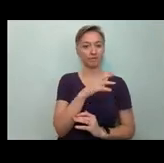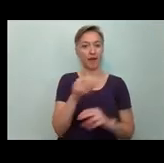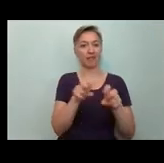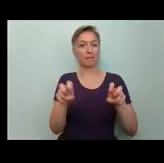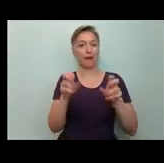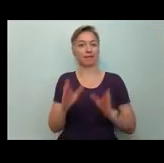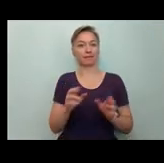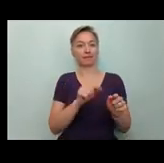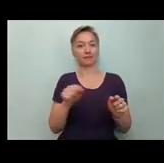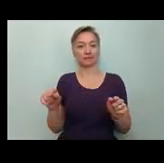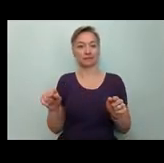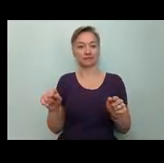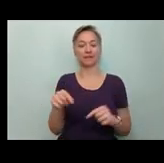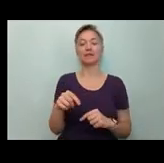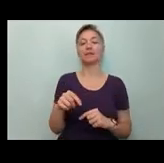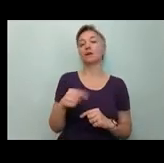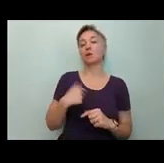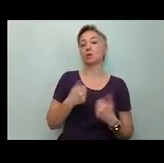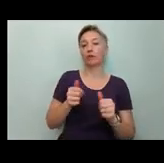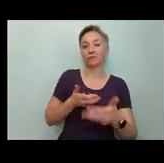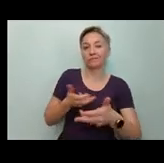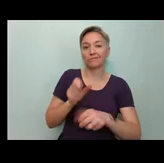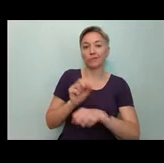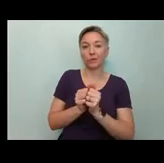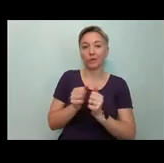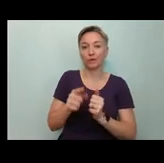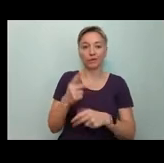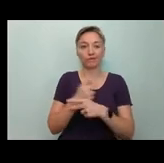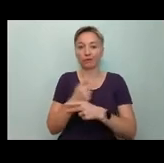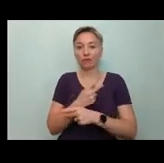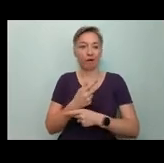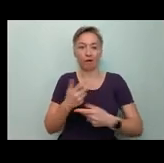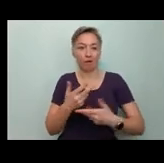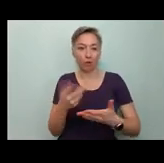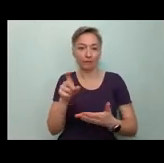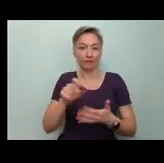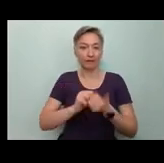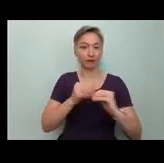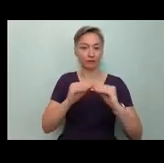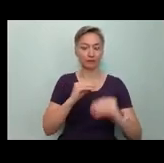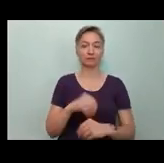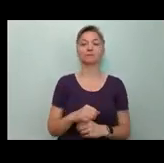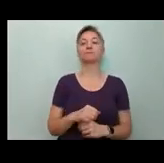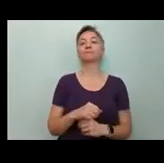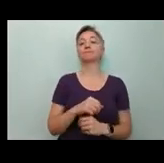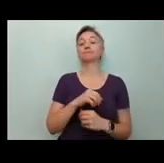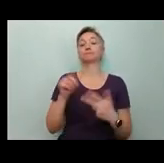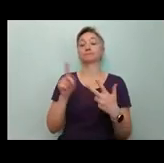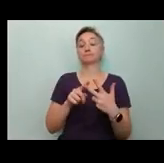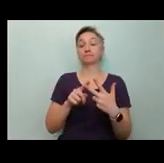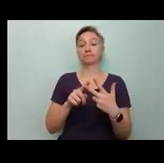and we'll try to work with you and figure out whatever support you might need. And finally, later